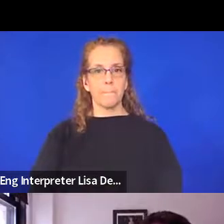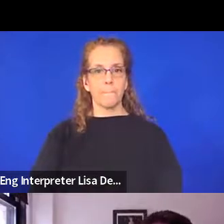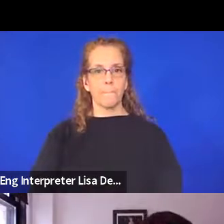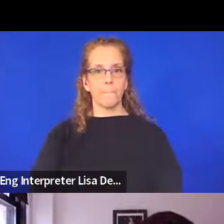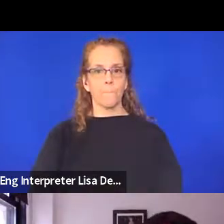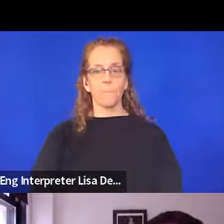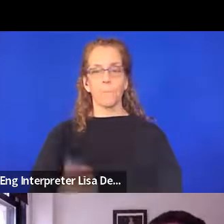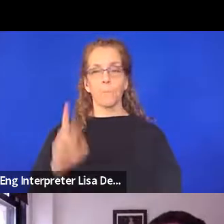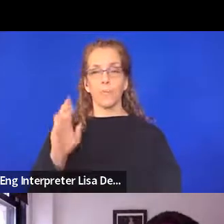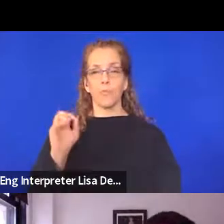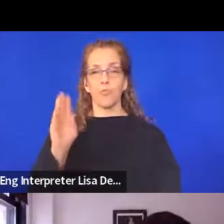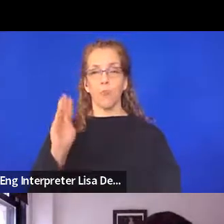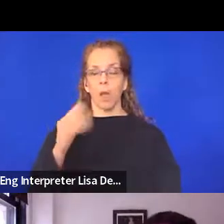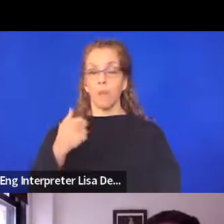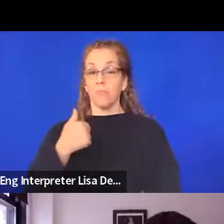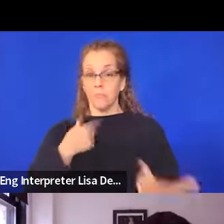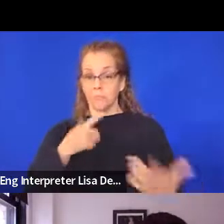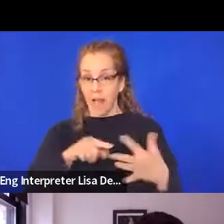I'll start.